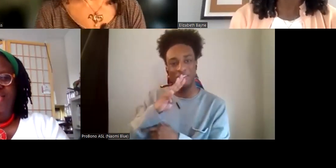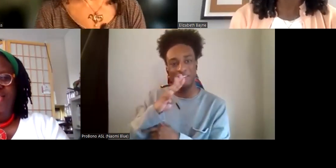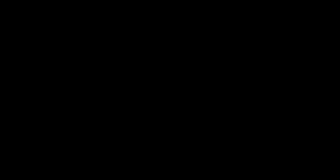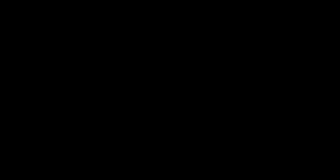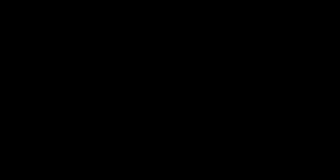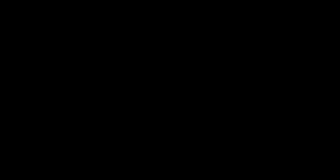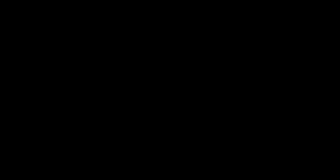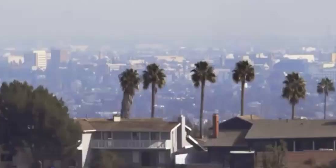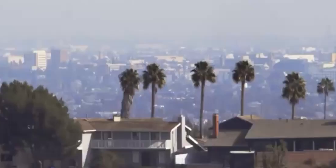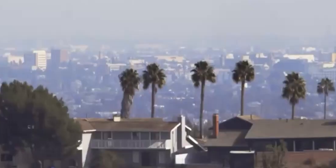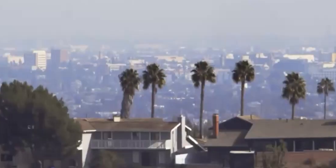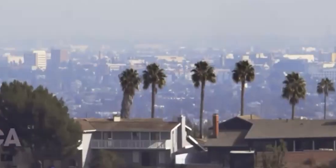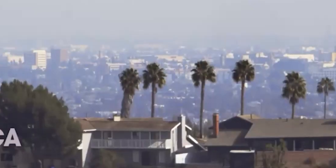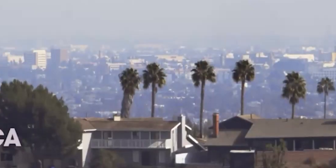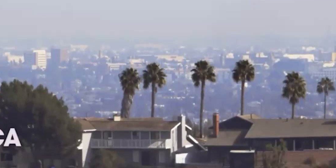clip.